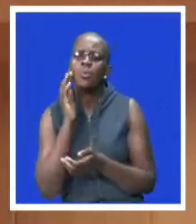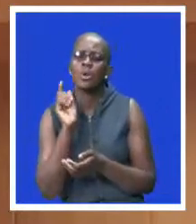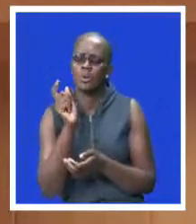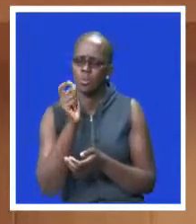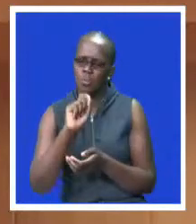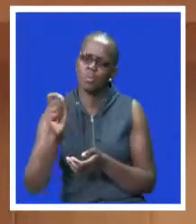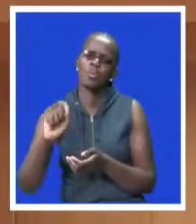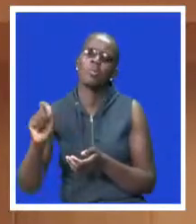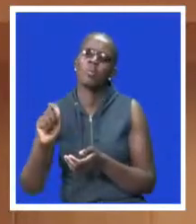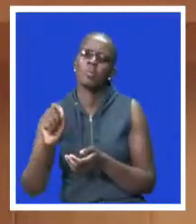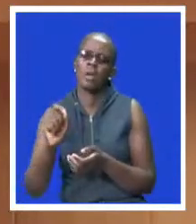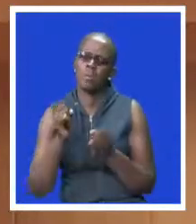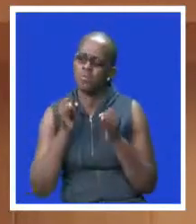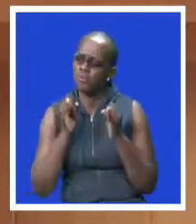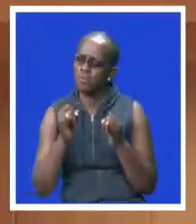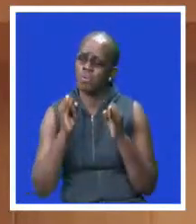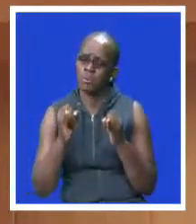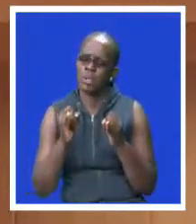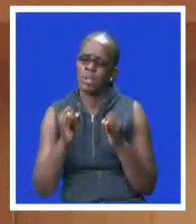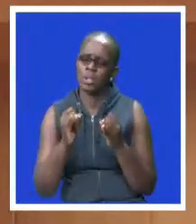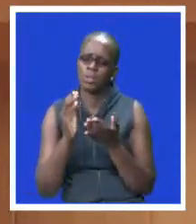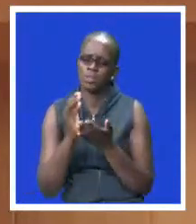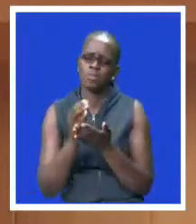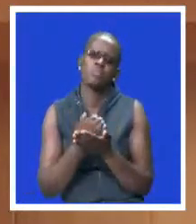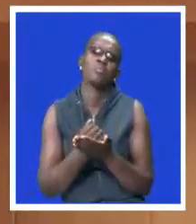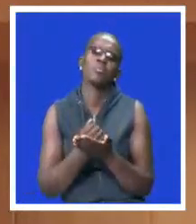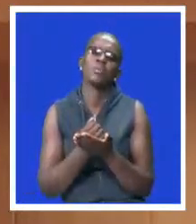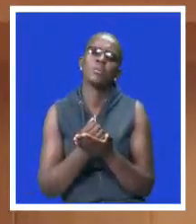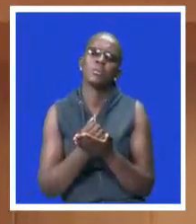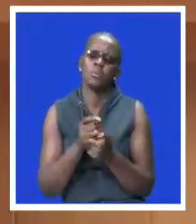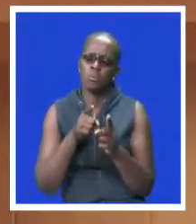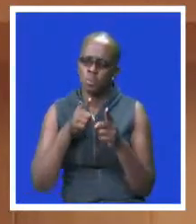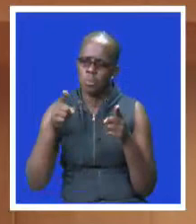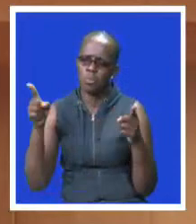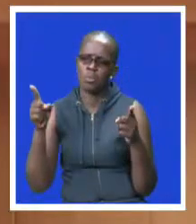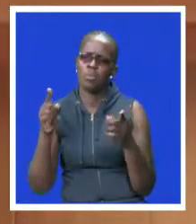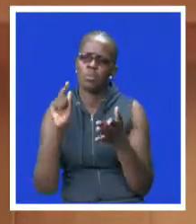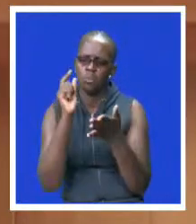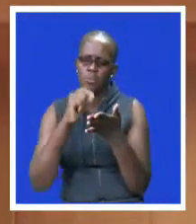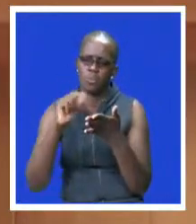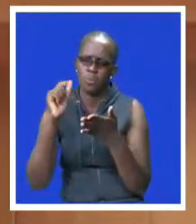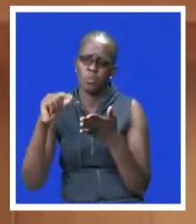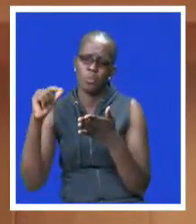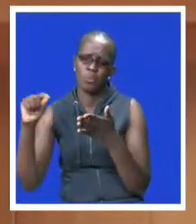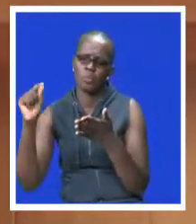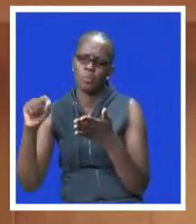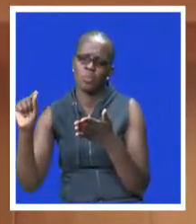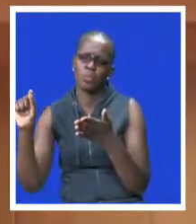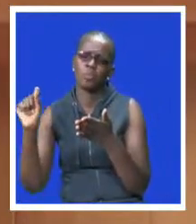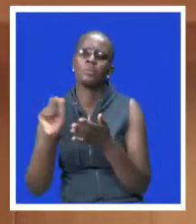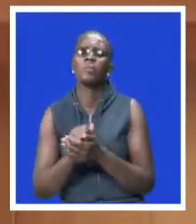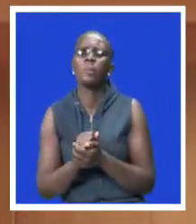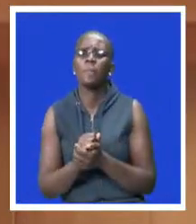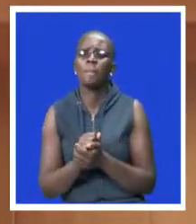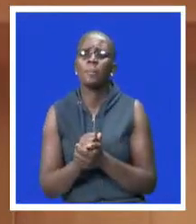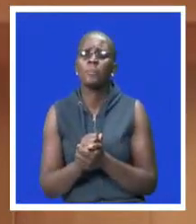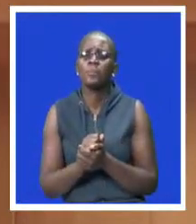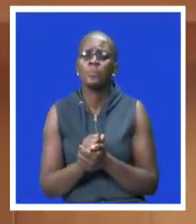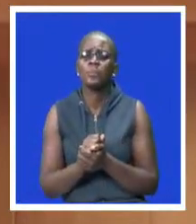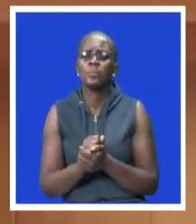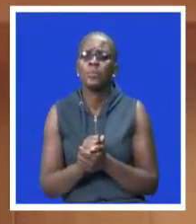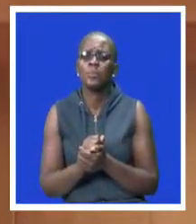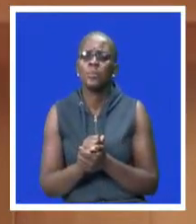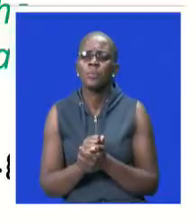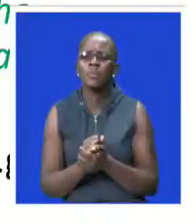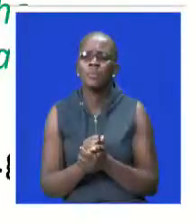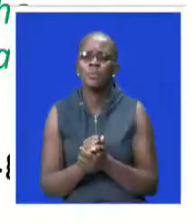longer sentences than when you're writing informally. All right, so continuing. In informal writing, we said that